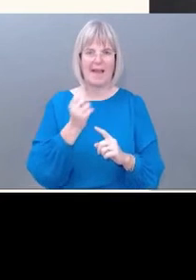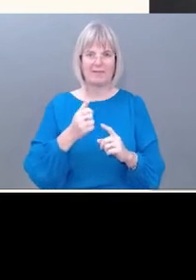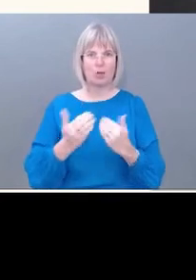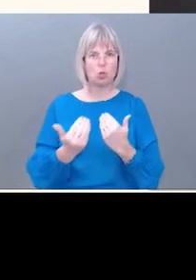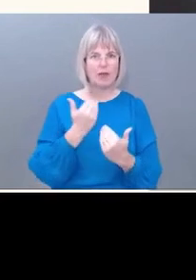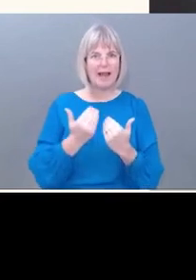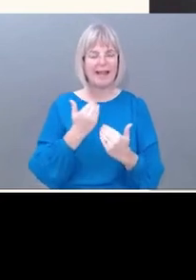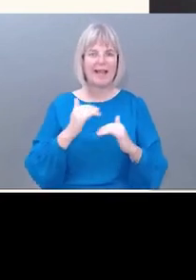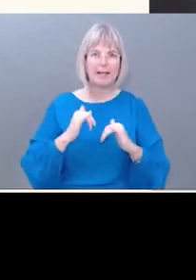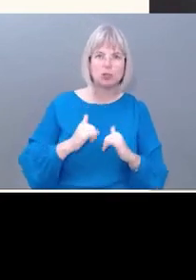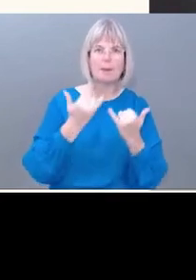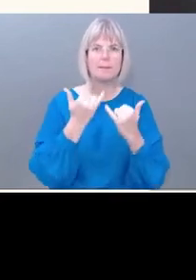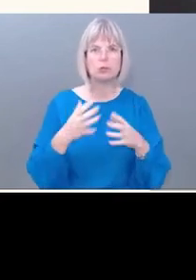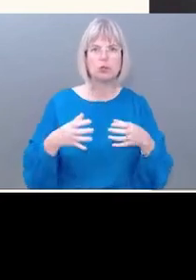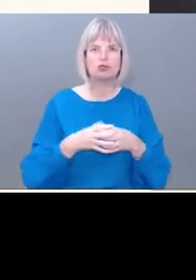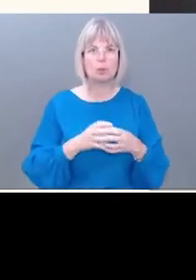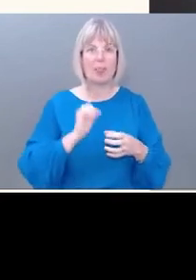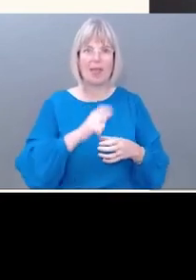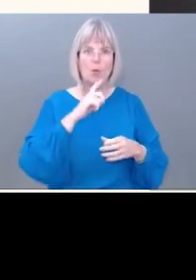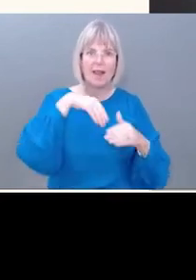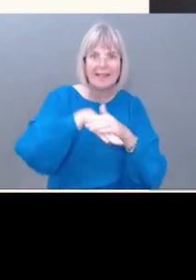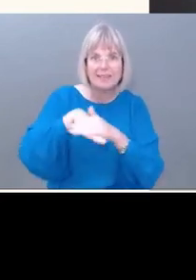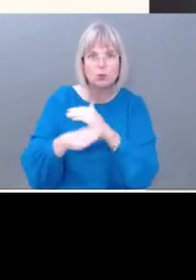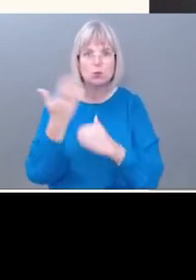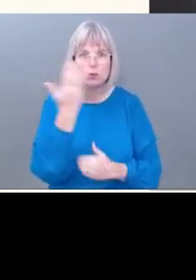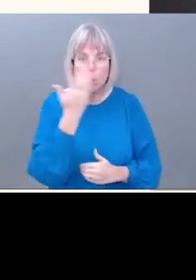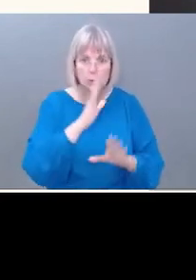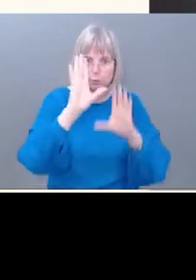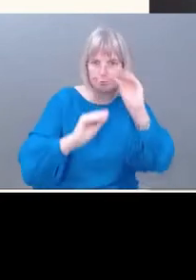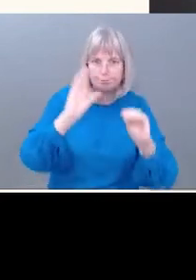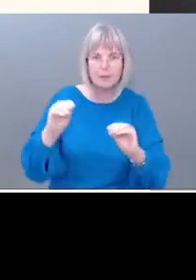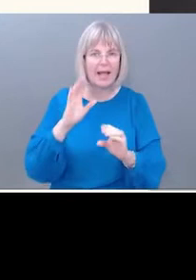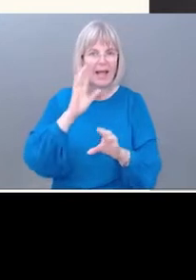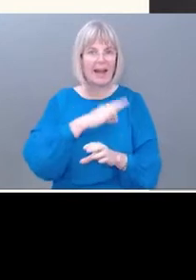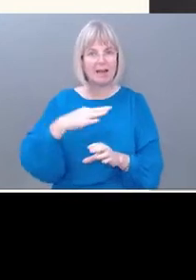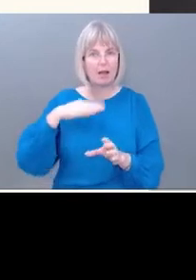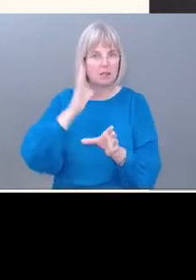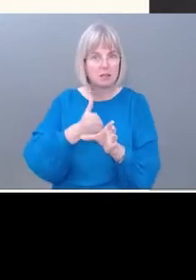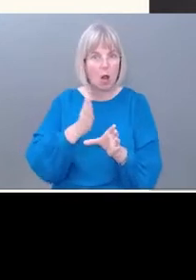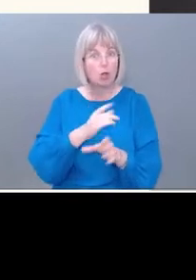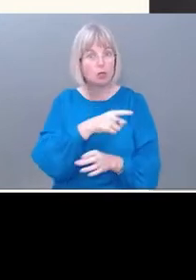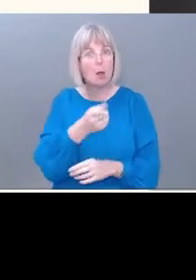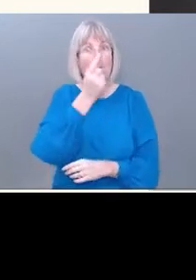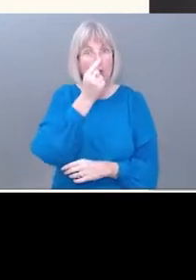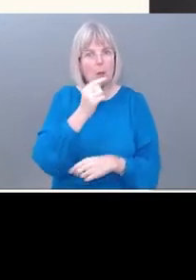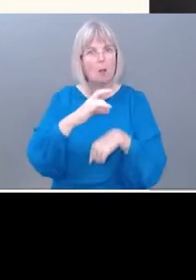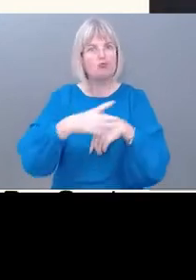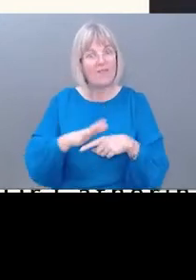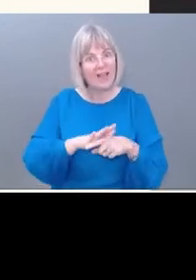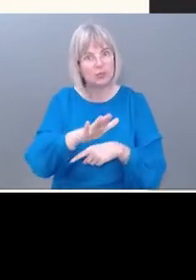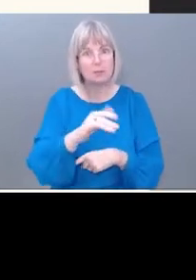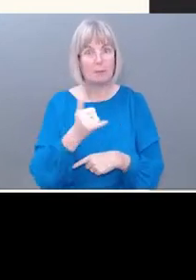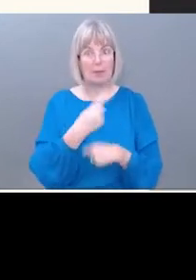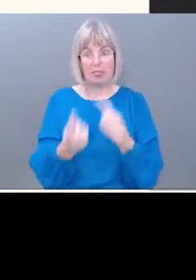deliver in schools to highlight clinical psychology as a possible profession to people who might not have had that on their radar at all ever